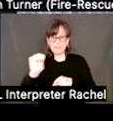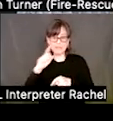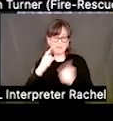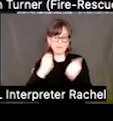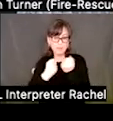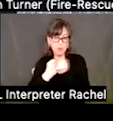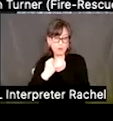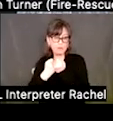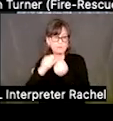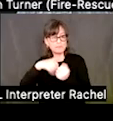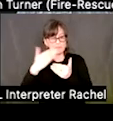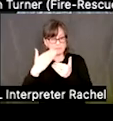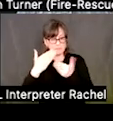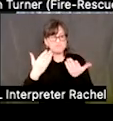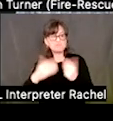Next slide.